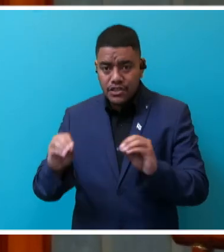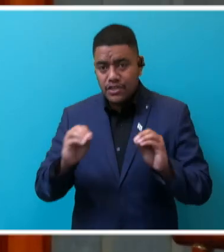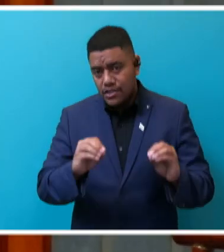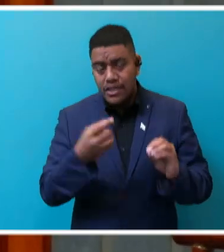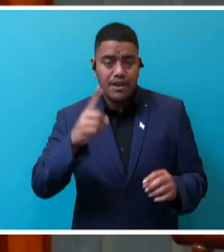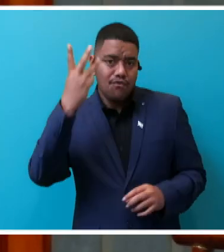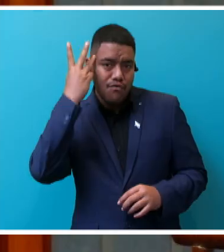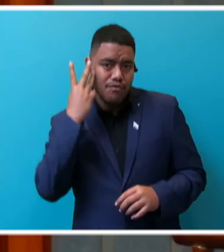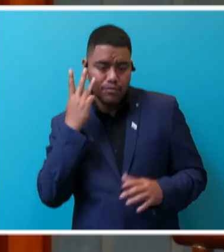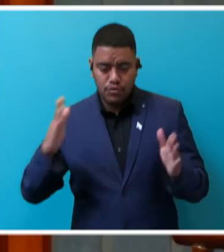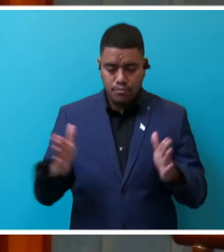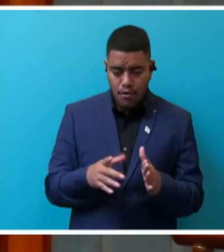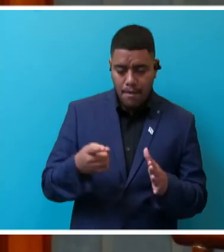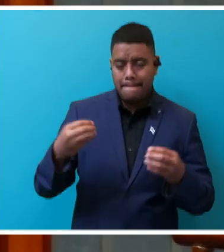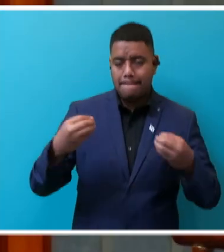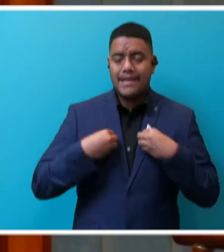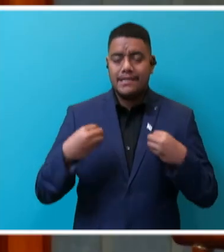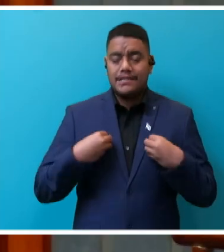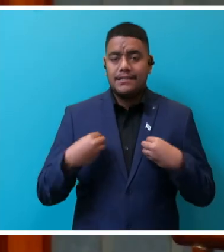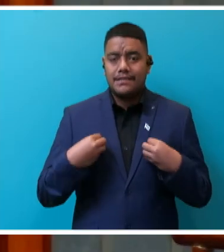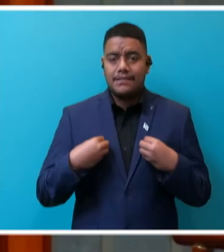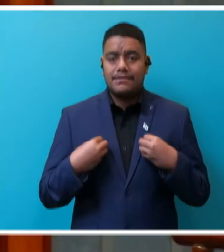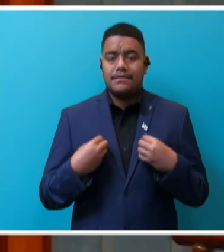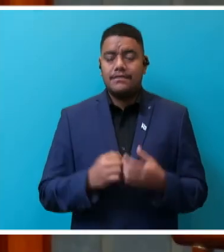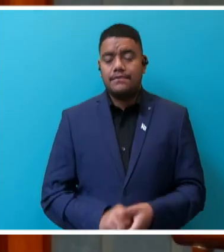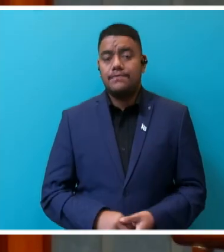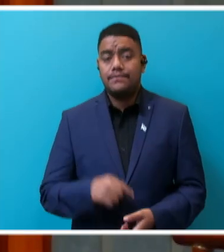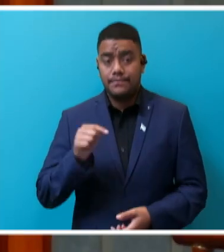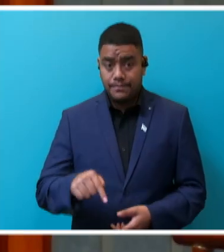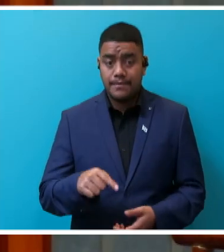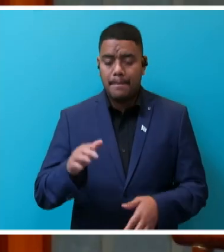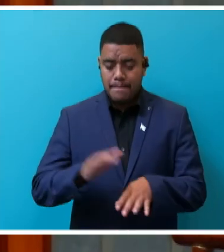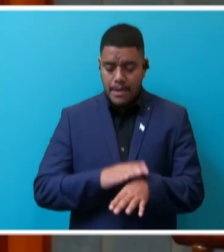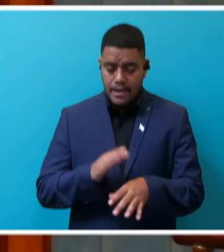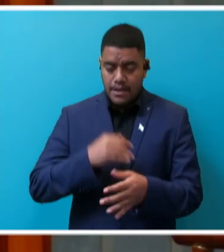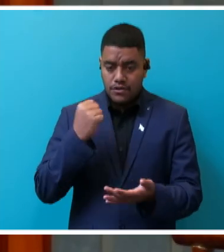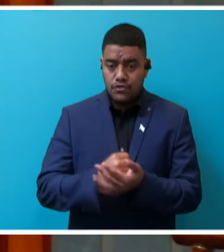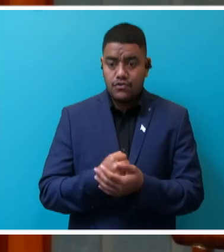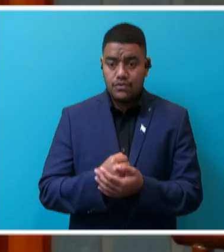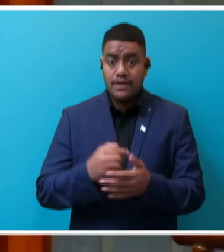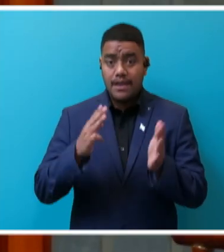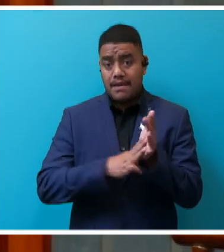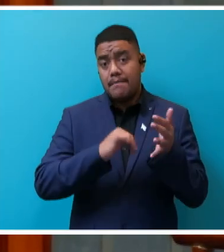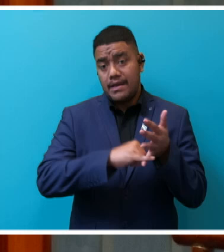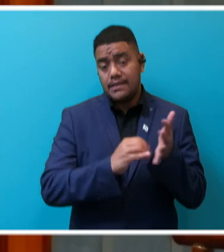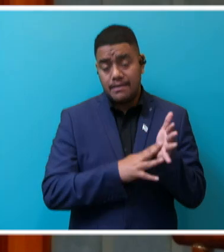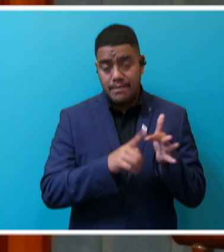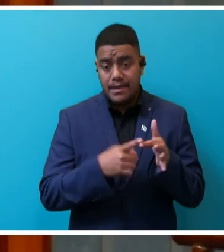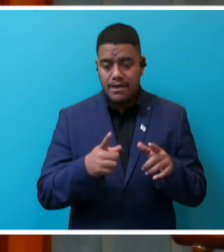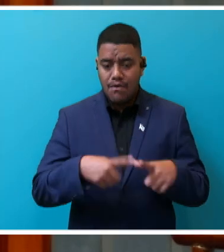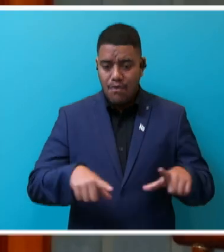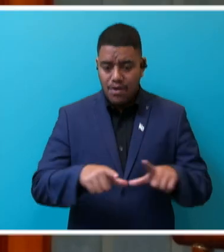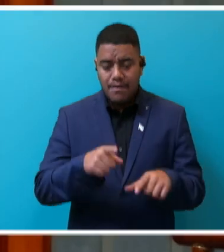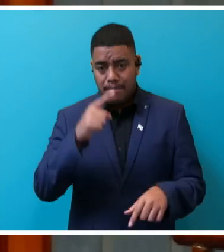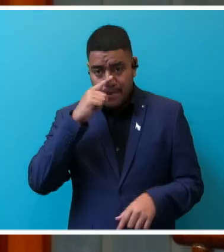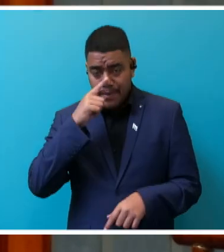women's small business operations. This ensures that MSMEs and local entrepreneurs